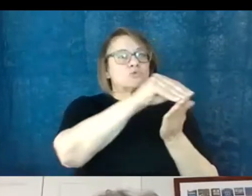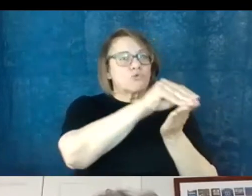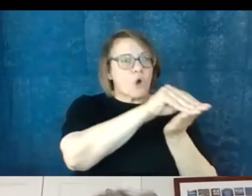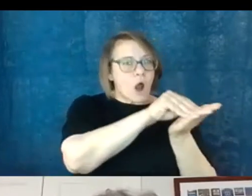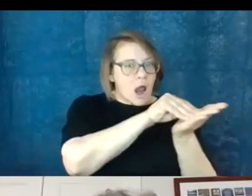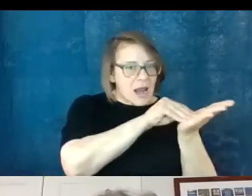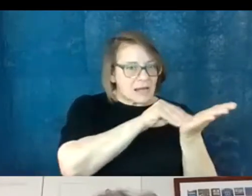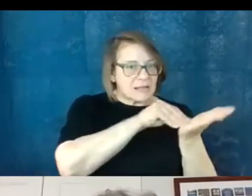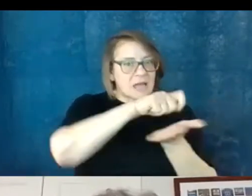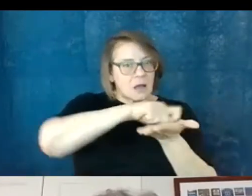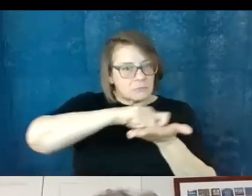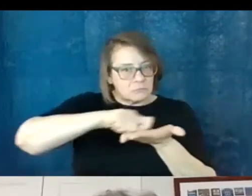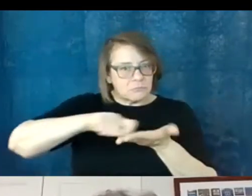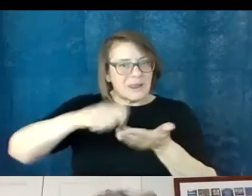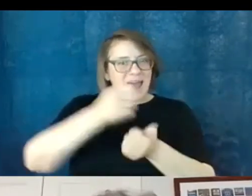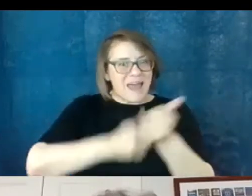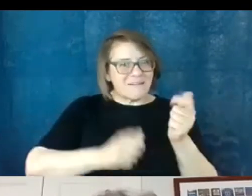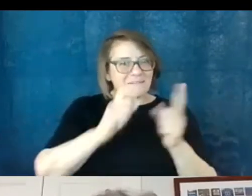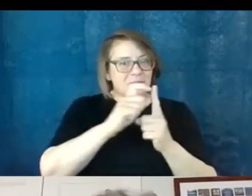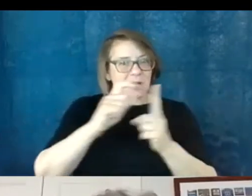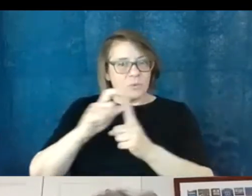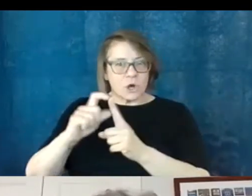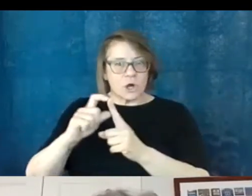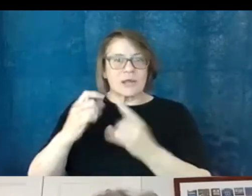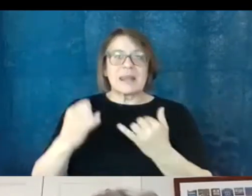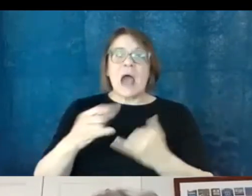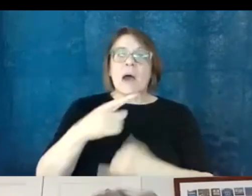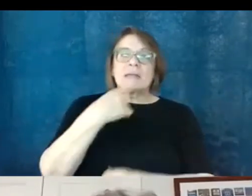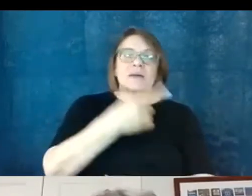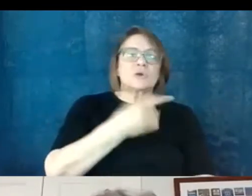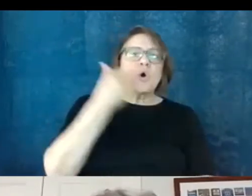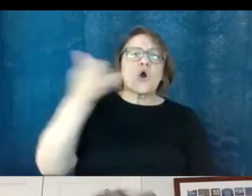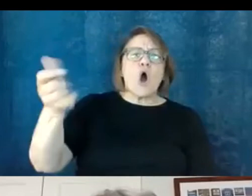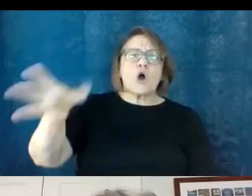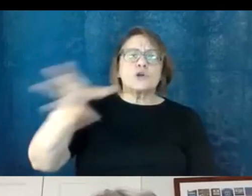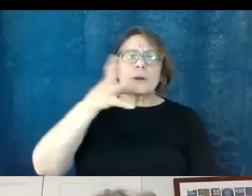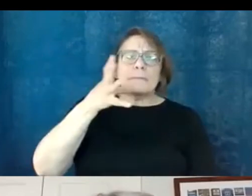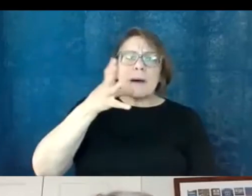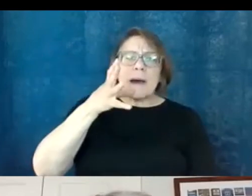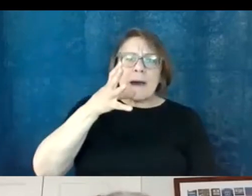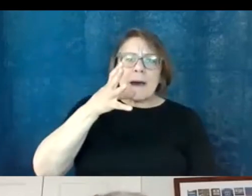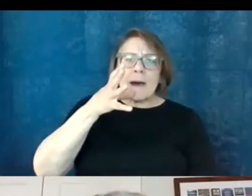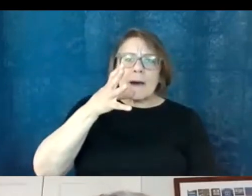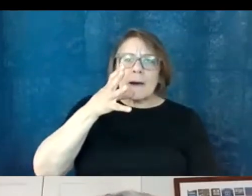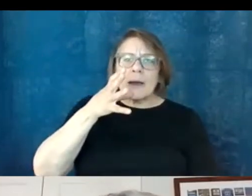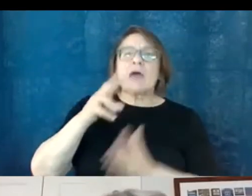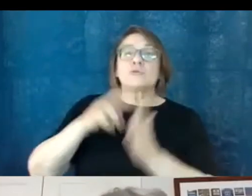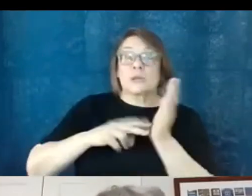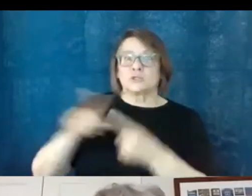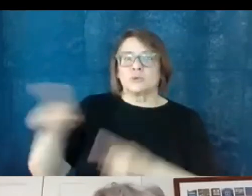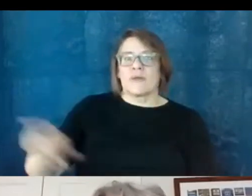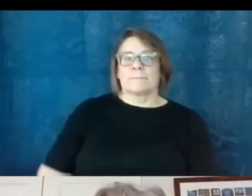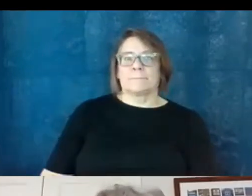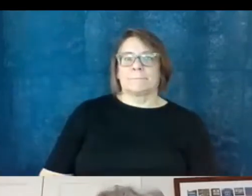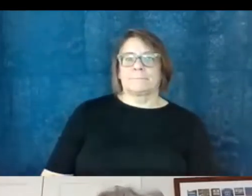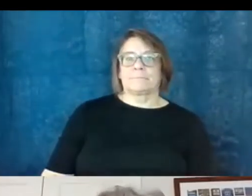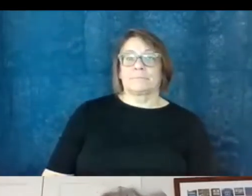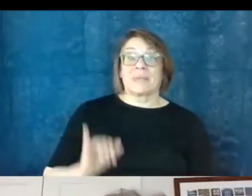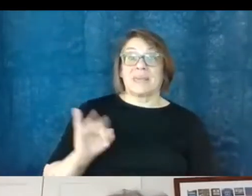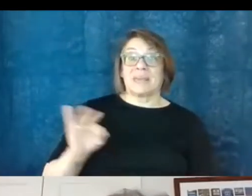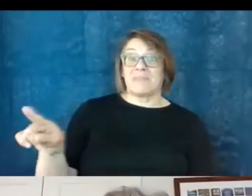word. And then they say, okay, now call your mom, call your boyfriend or your girlfriend and read it to them. If they